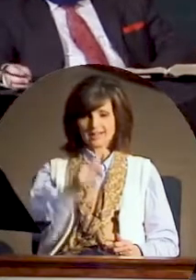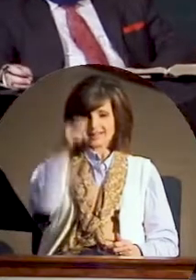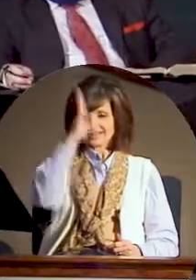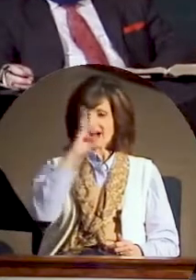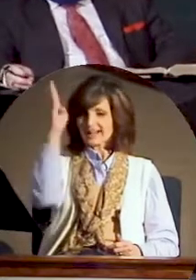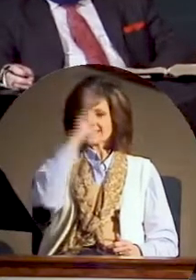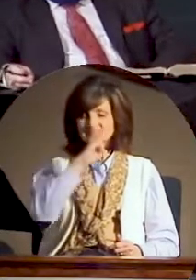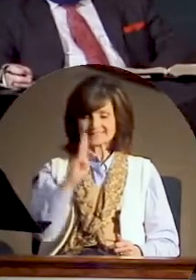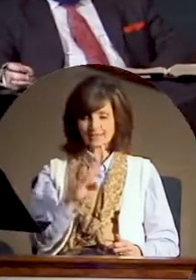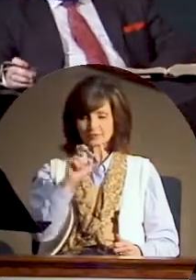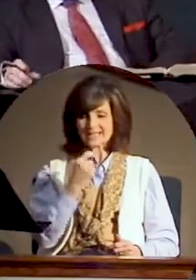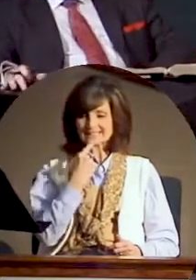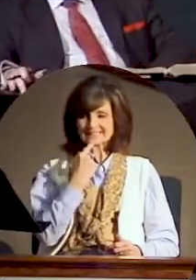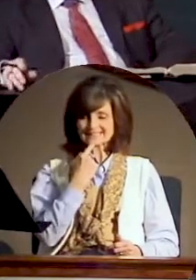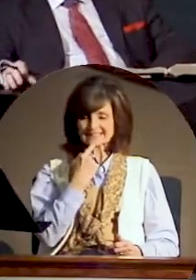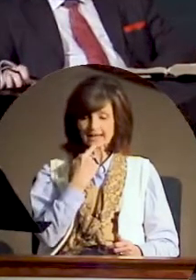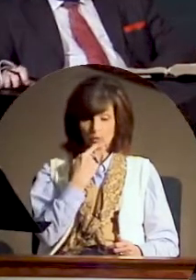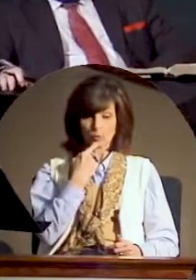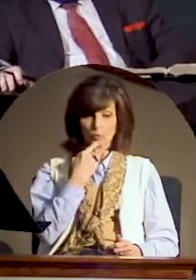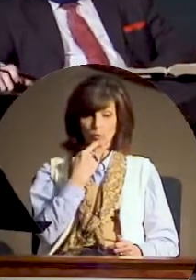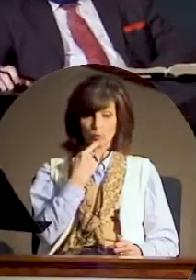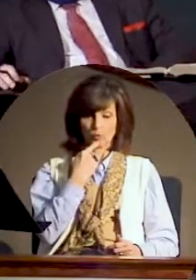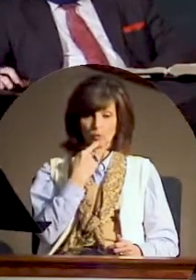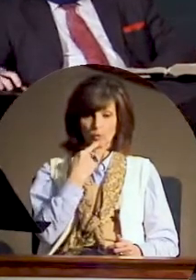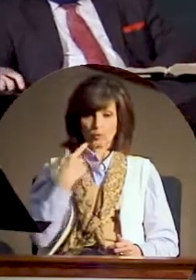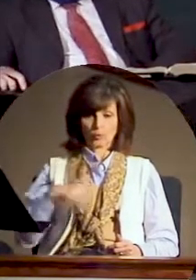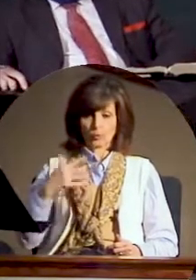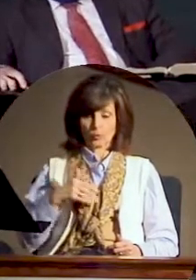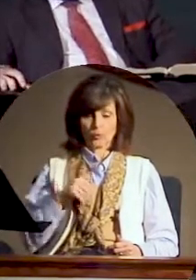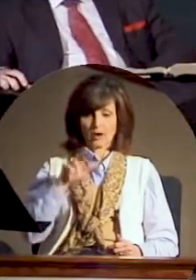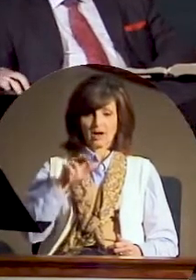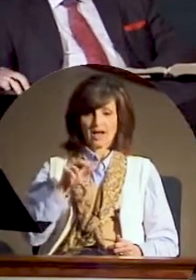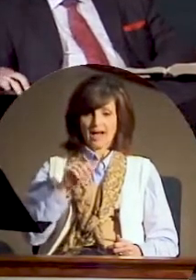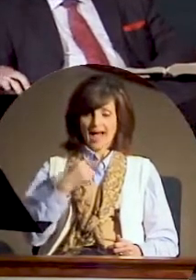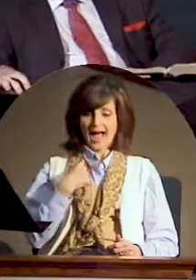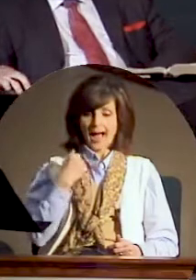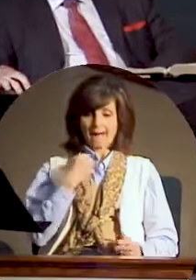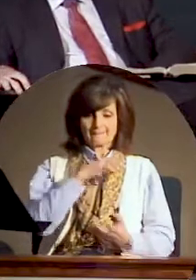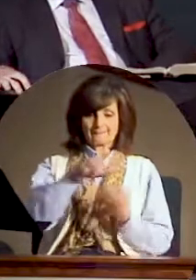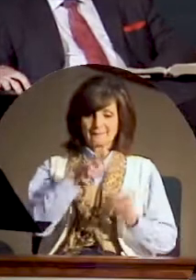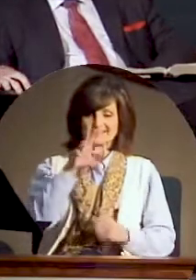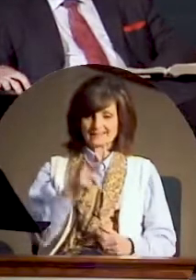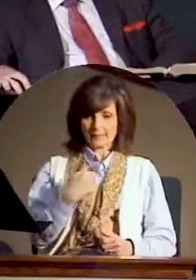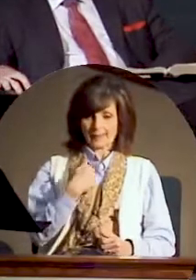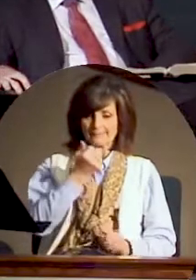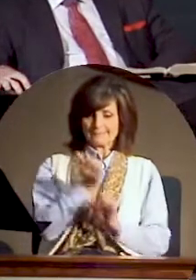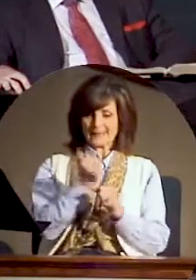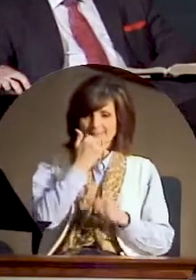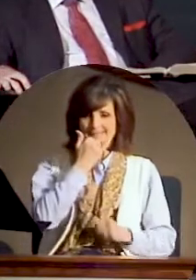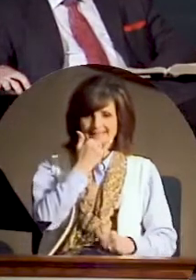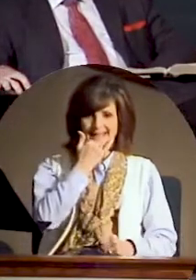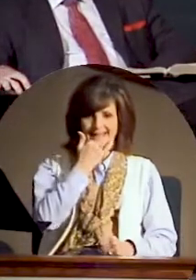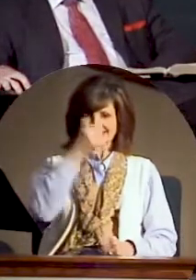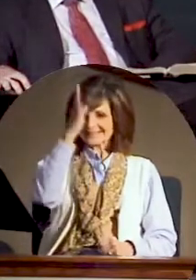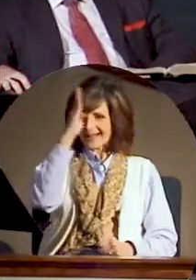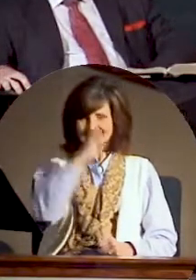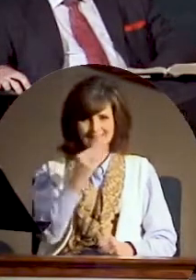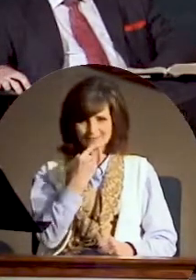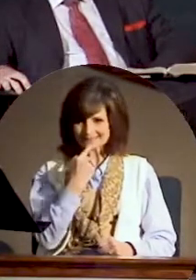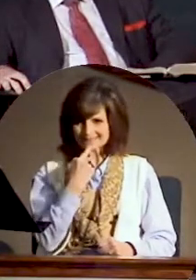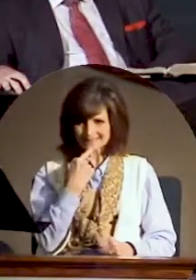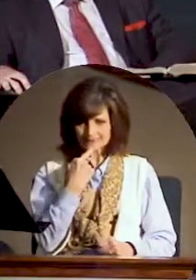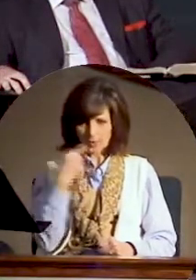God never has had to say this: oops. God never has to say, has had to say,